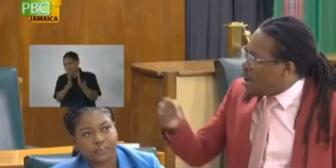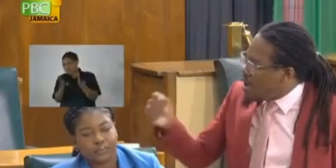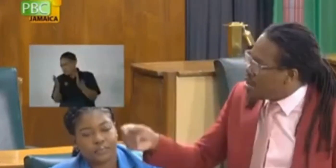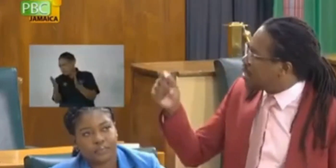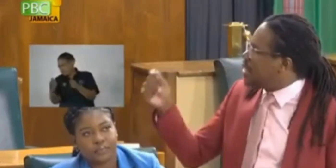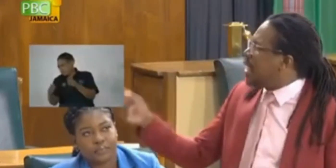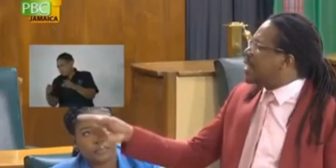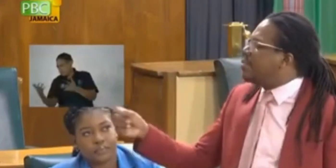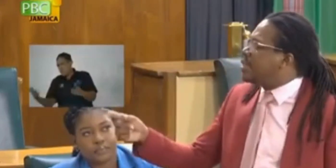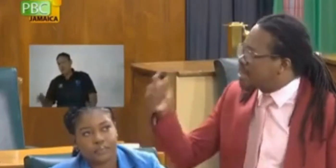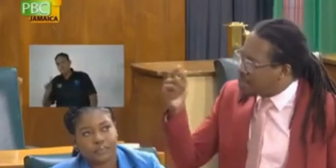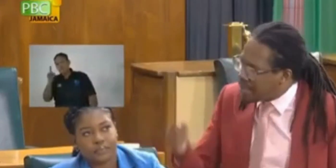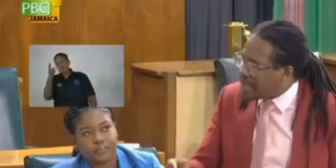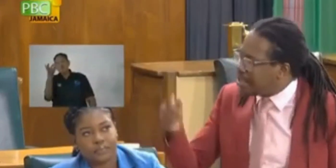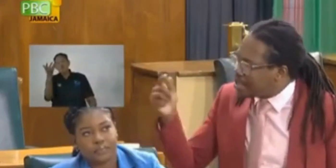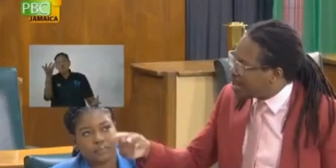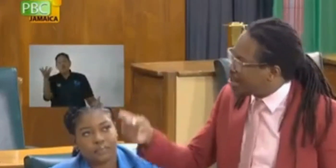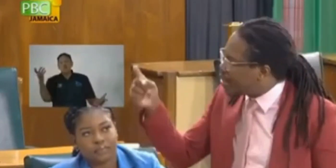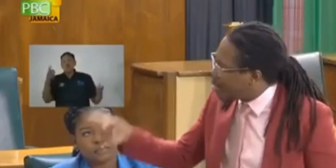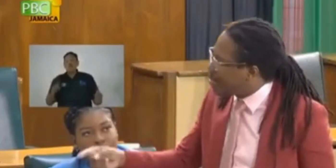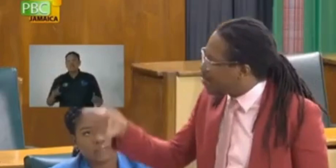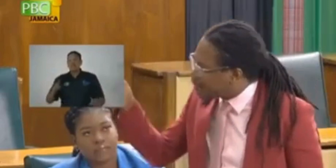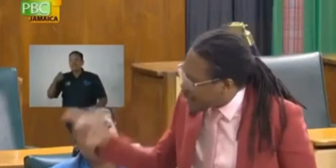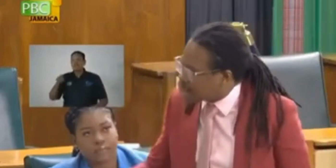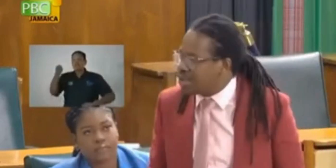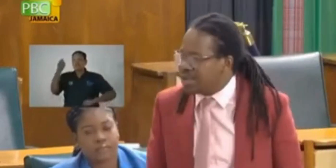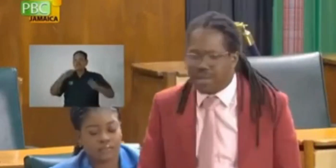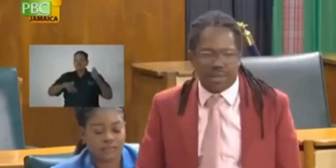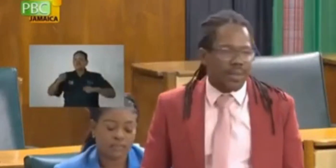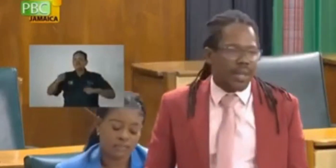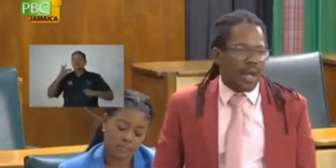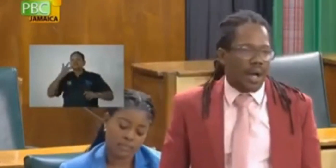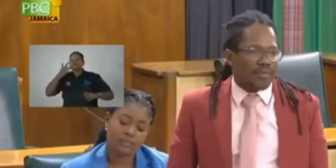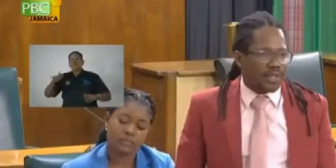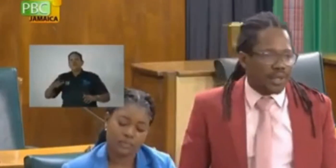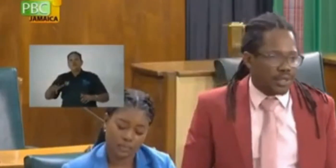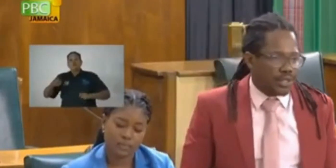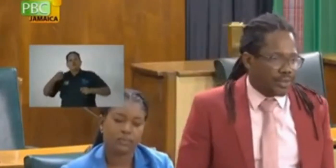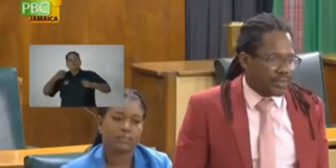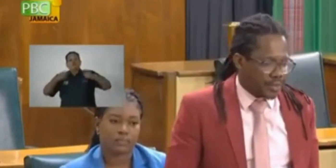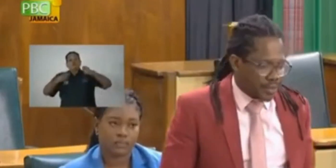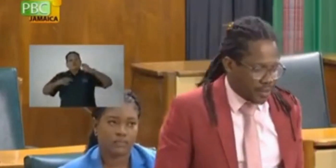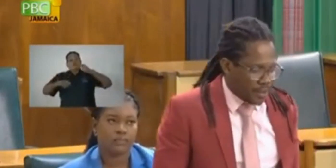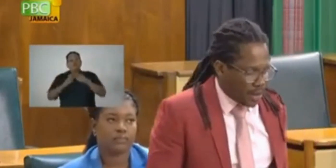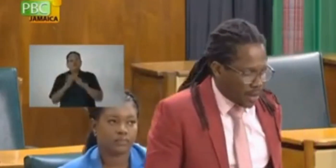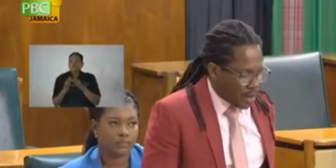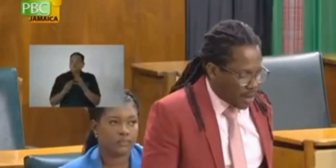The only thing that happened is the PMP turned around the fortunes of this country.